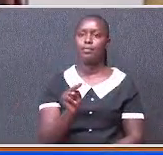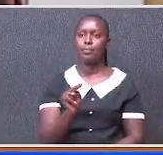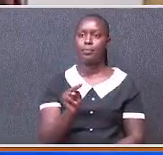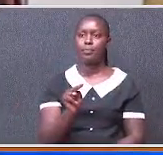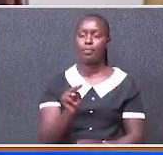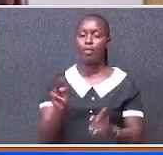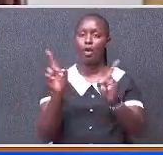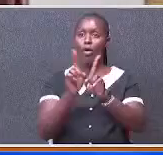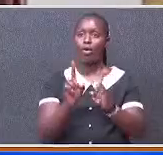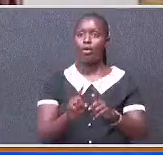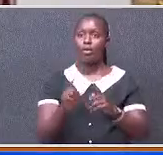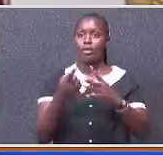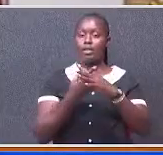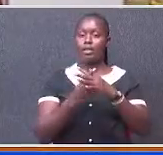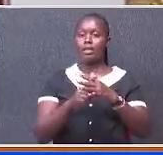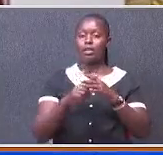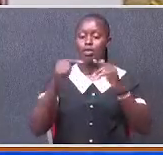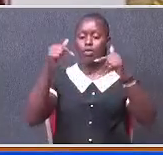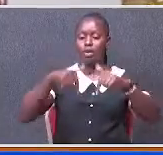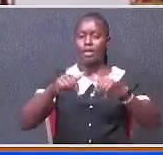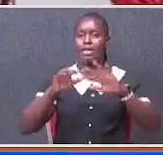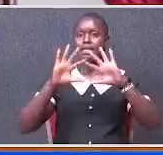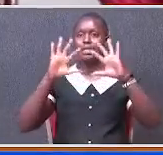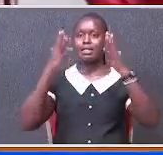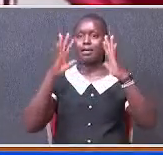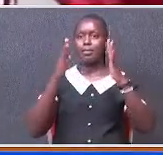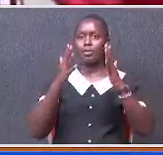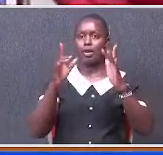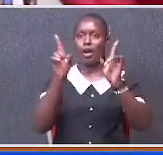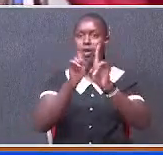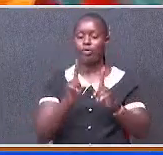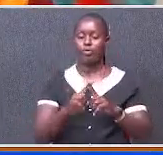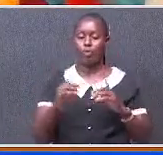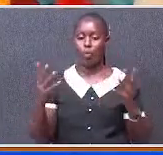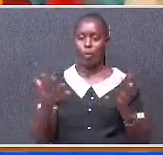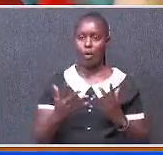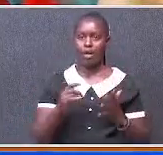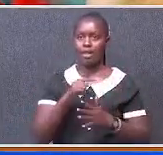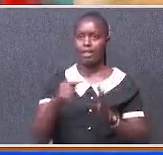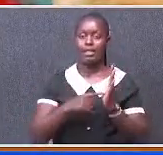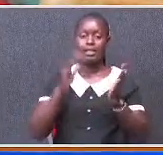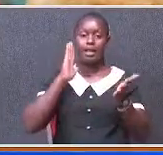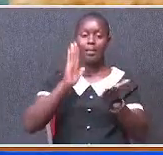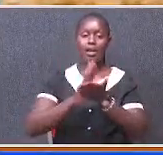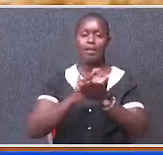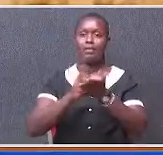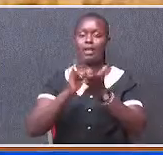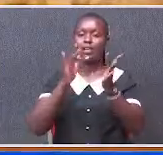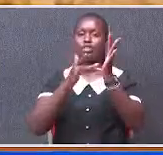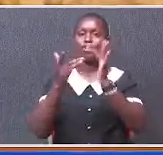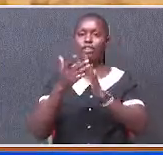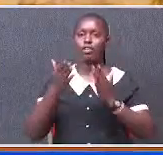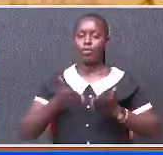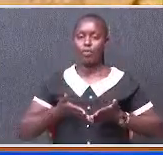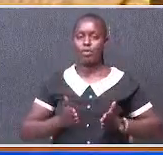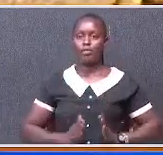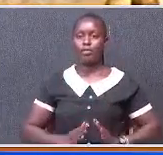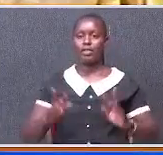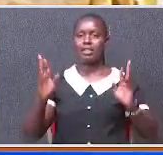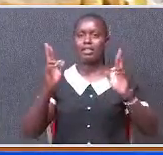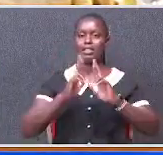And all set ahead of today's celebration, the manger where it is believed that Jesus was born is ready.